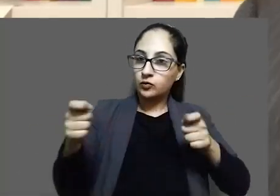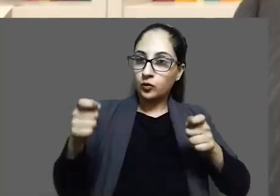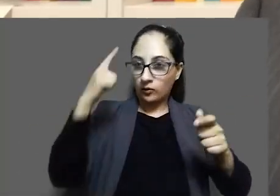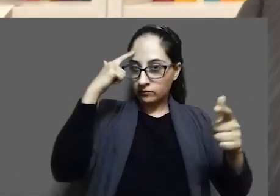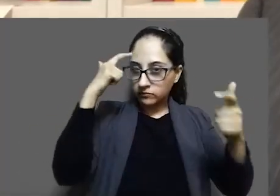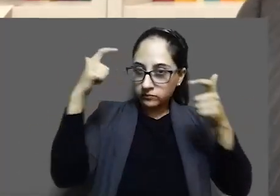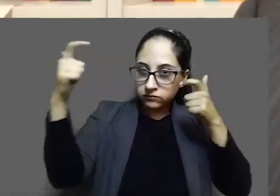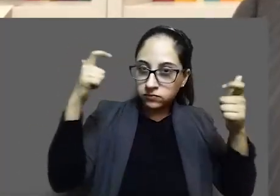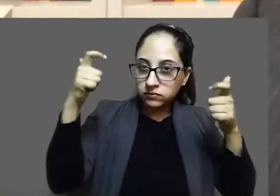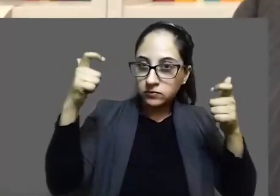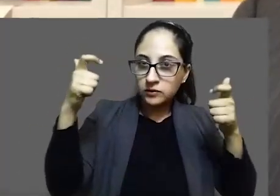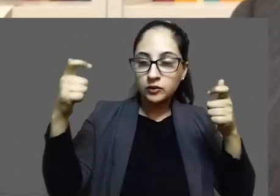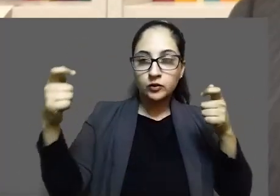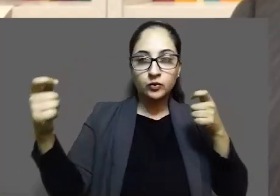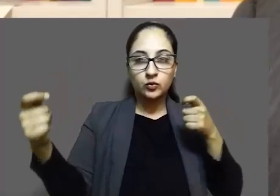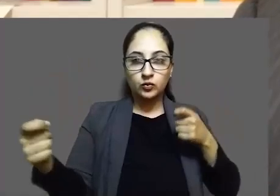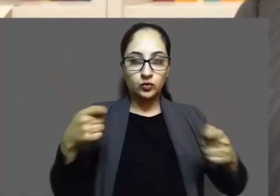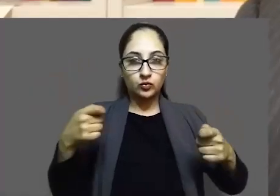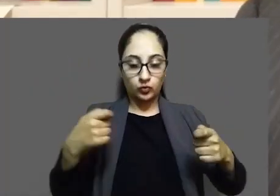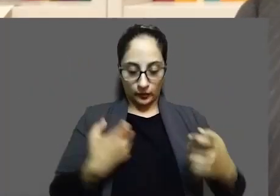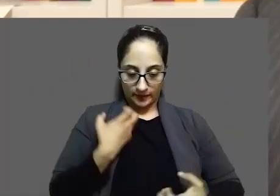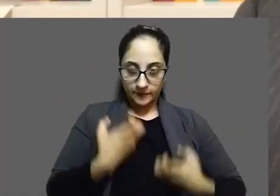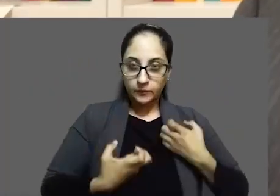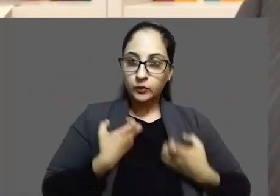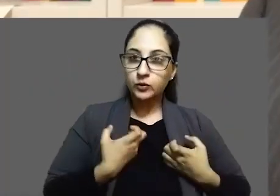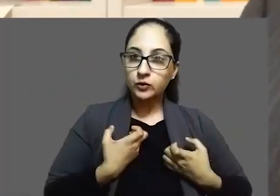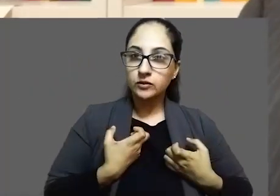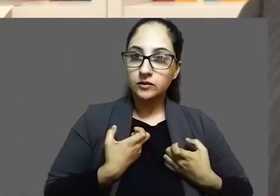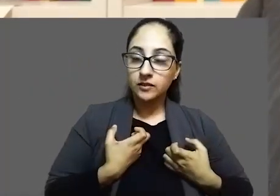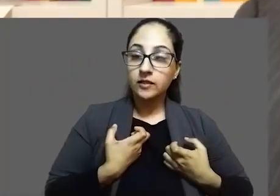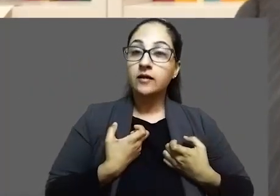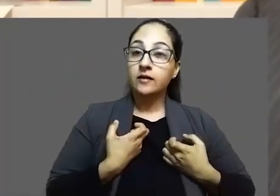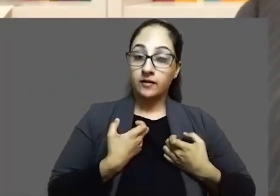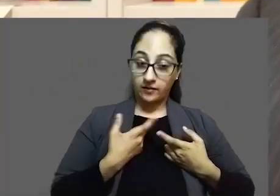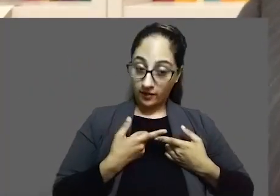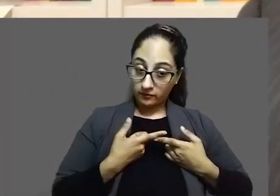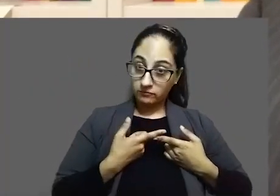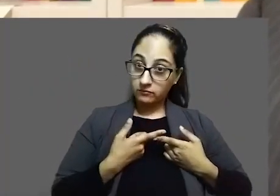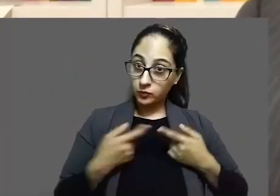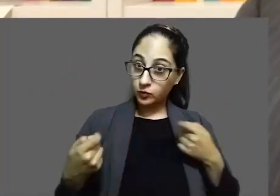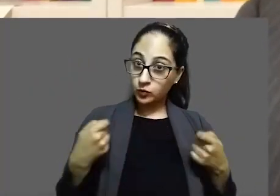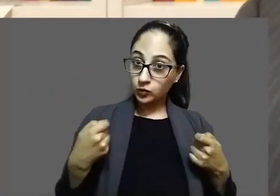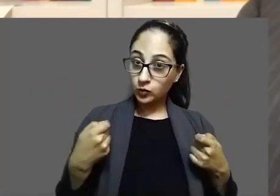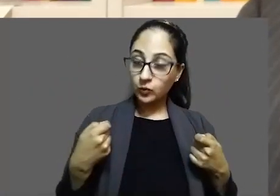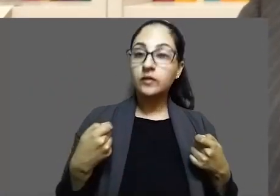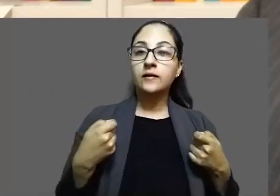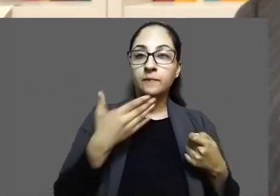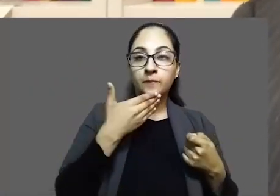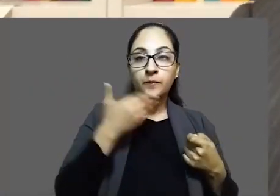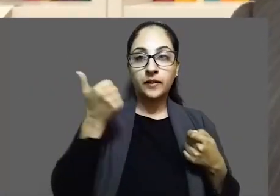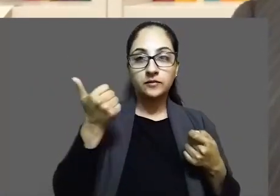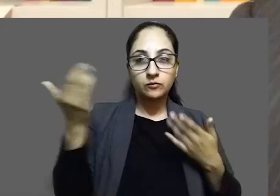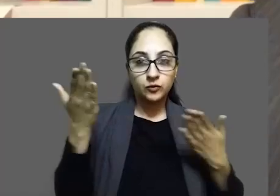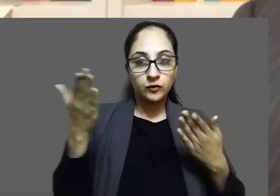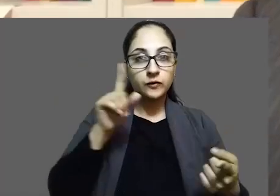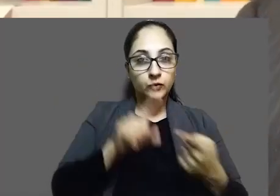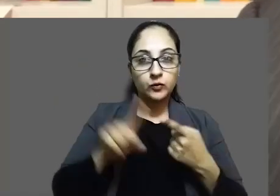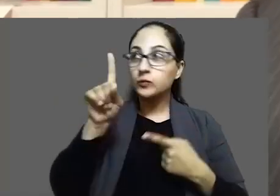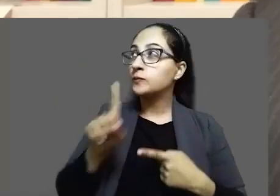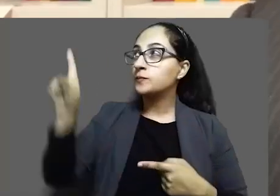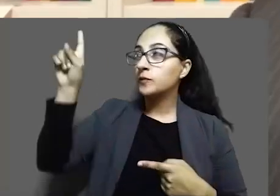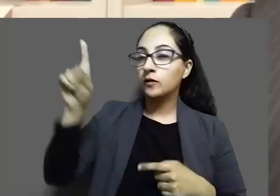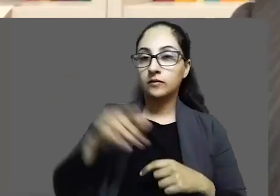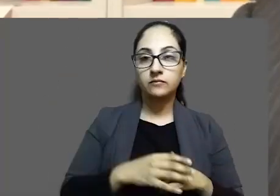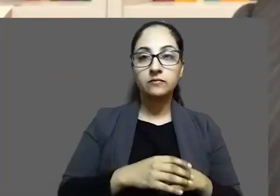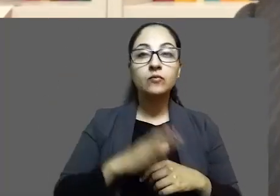desires, in order to be of the best service to God. Right? And I think sometimes we forget about this motto on